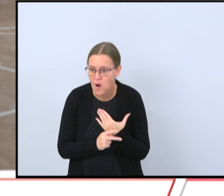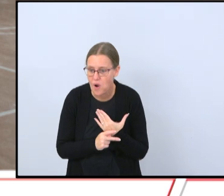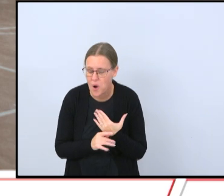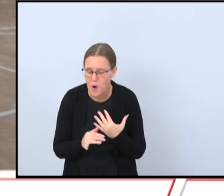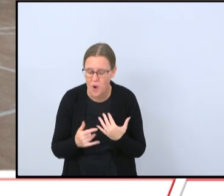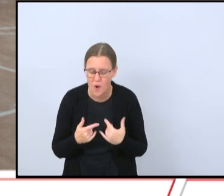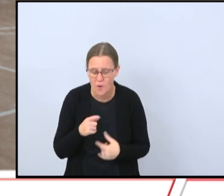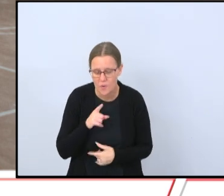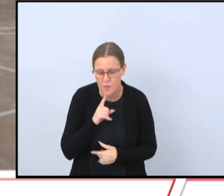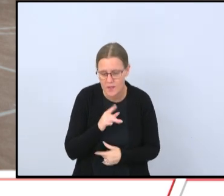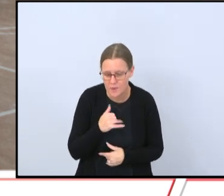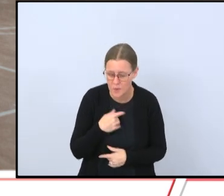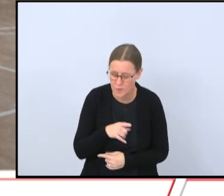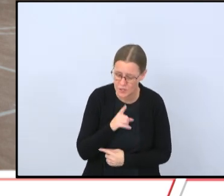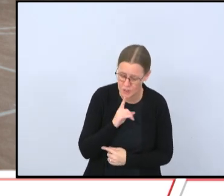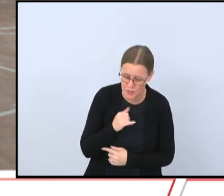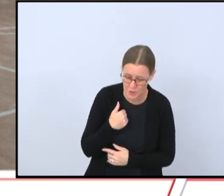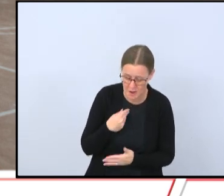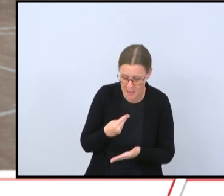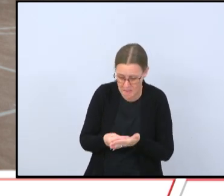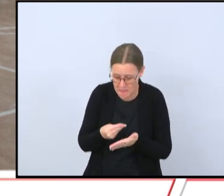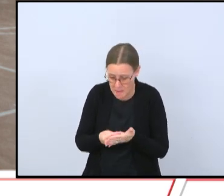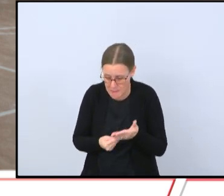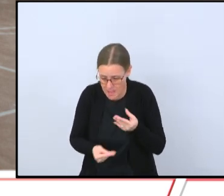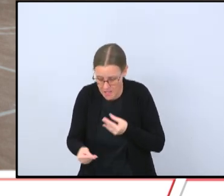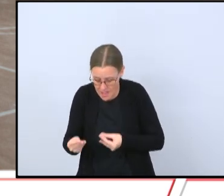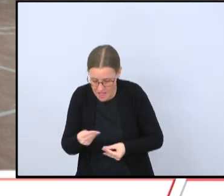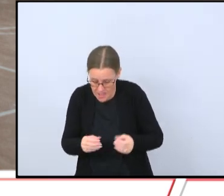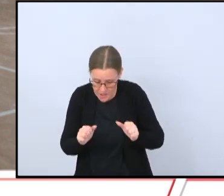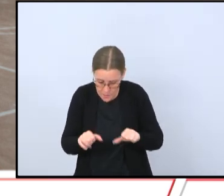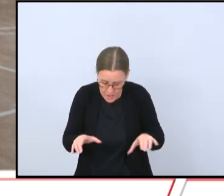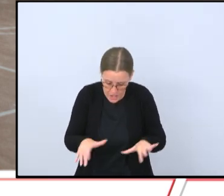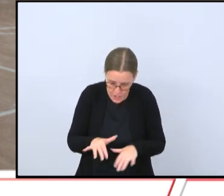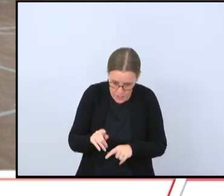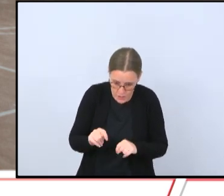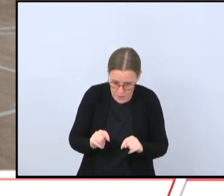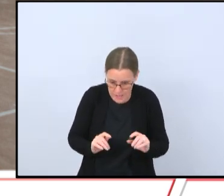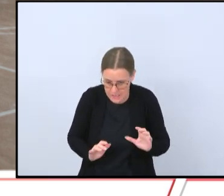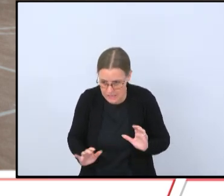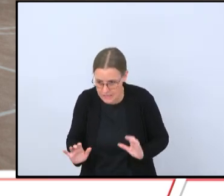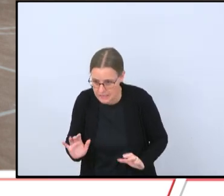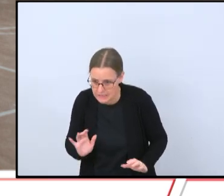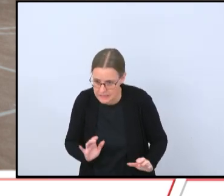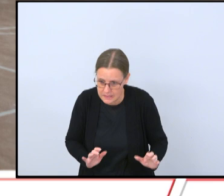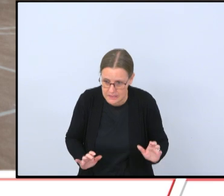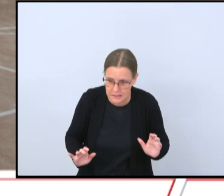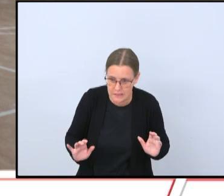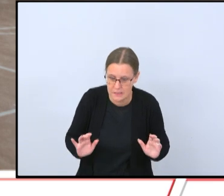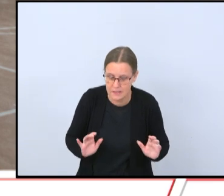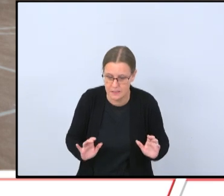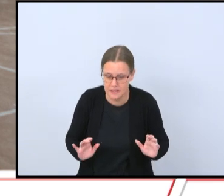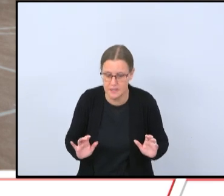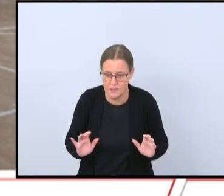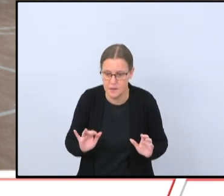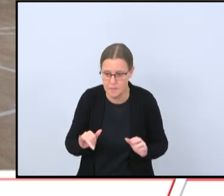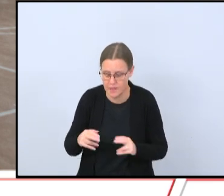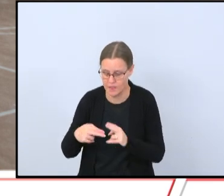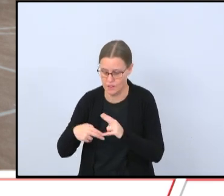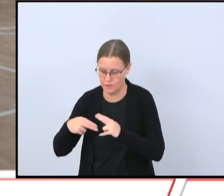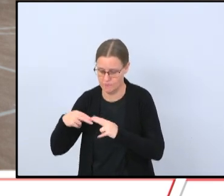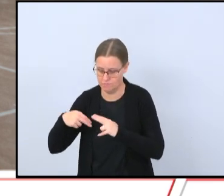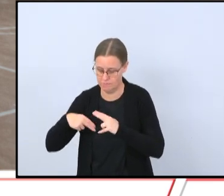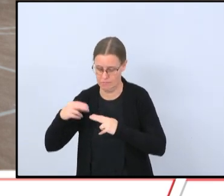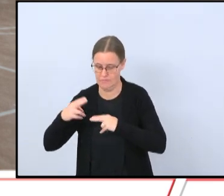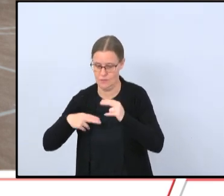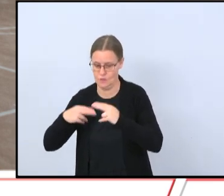when we weren't sure if budgets were going to fit, but we knew we really wanted to get it in, but thankfully BWCC has been a great construction